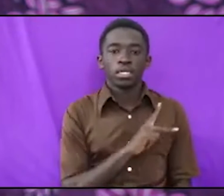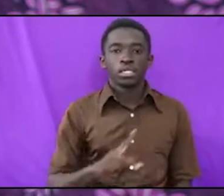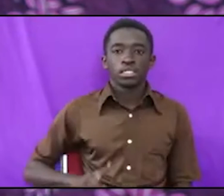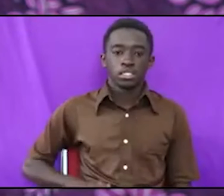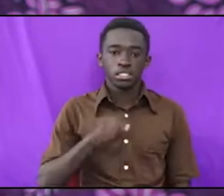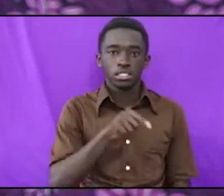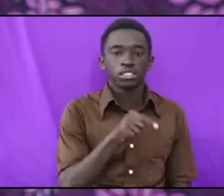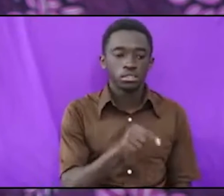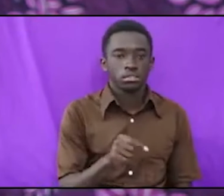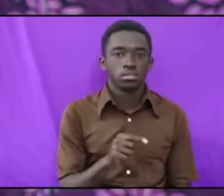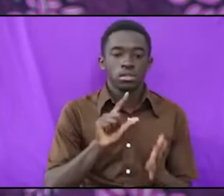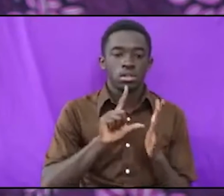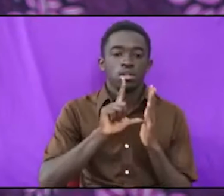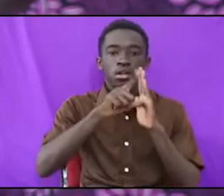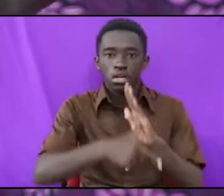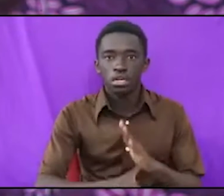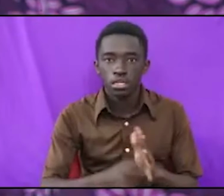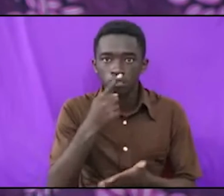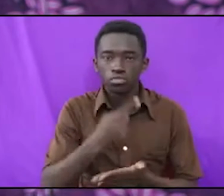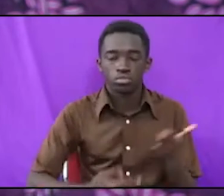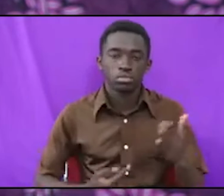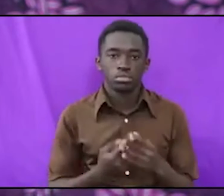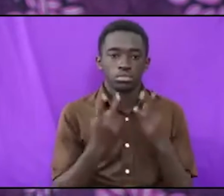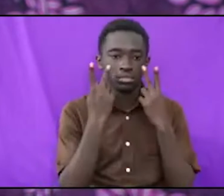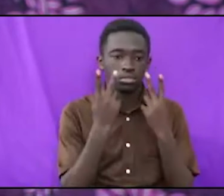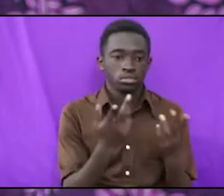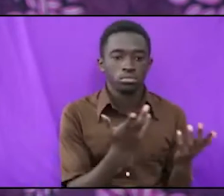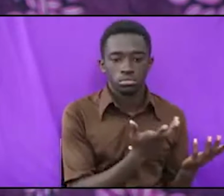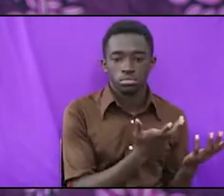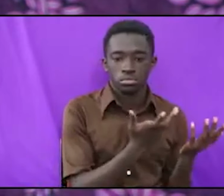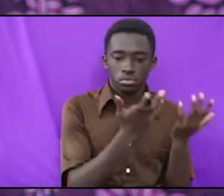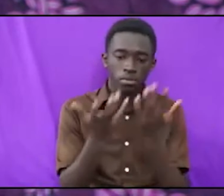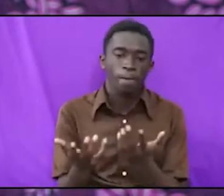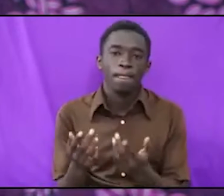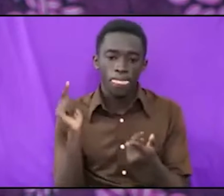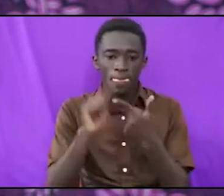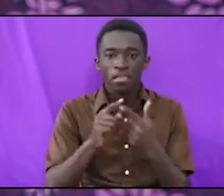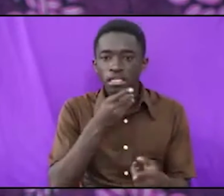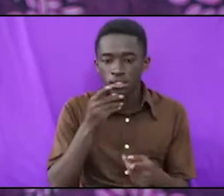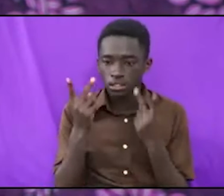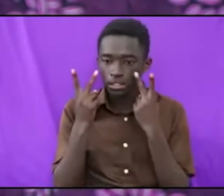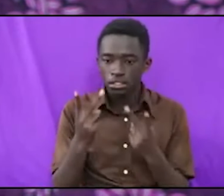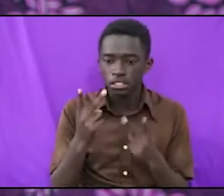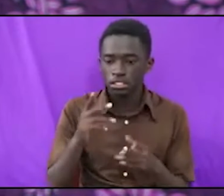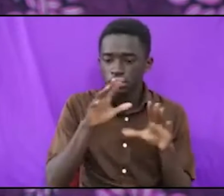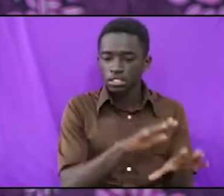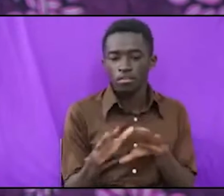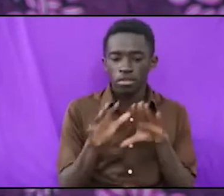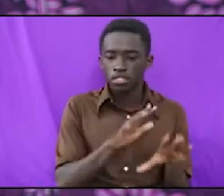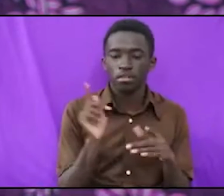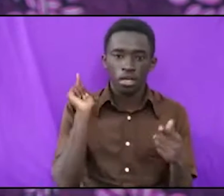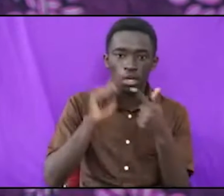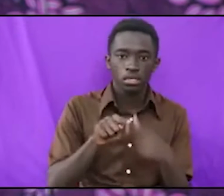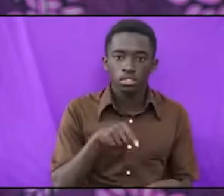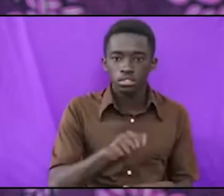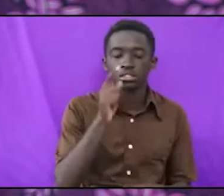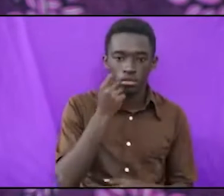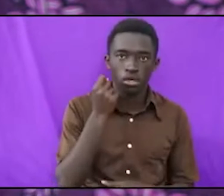was then taken until he recognized God, and God restored him.